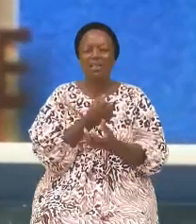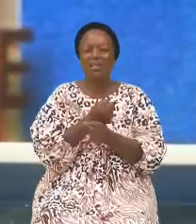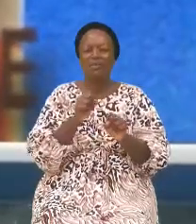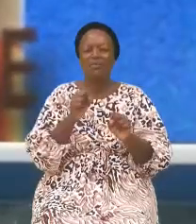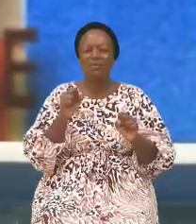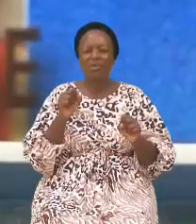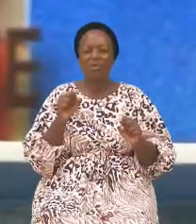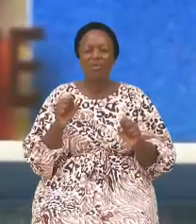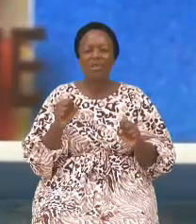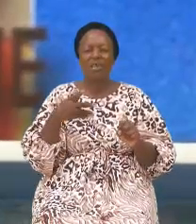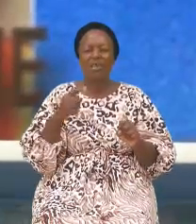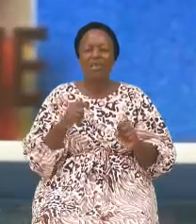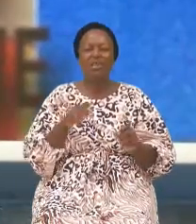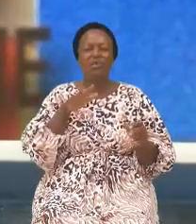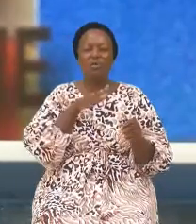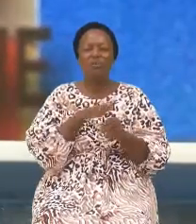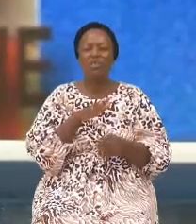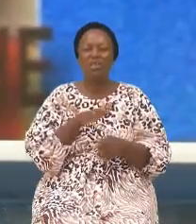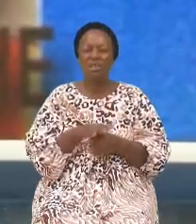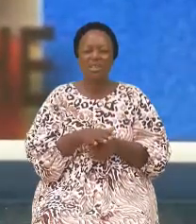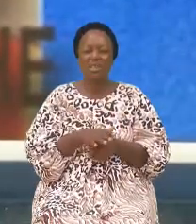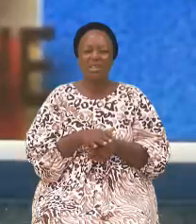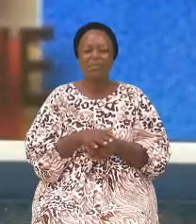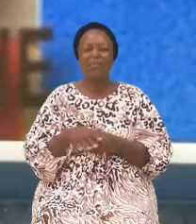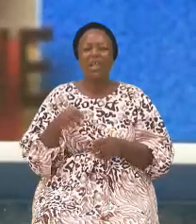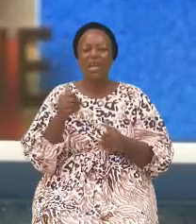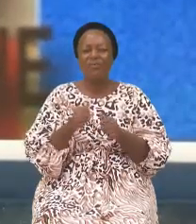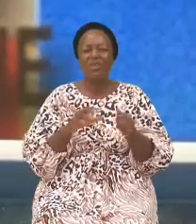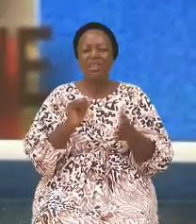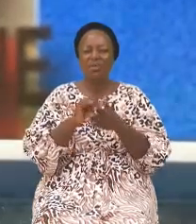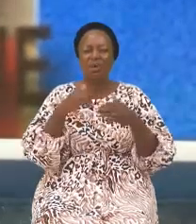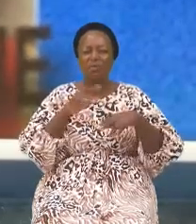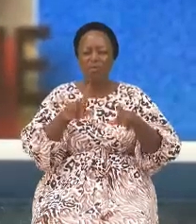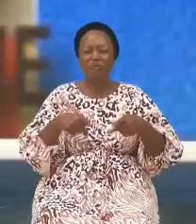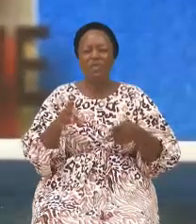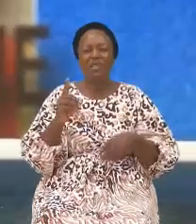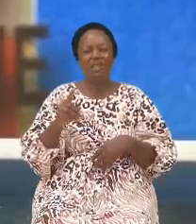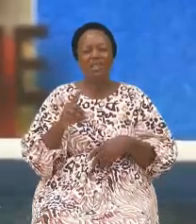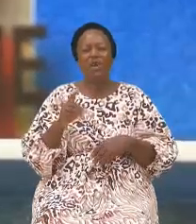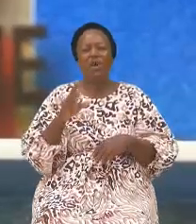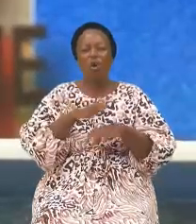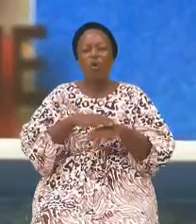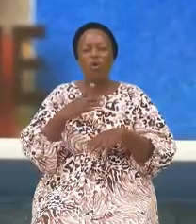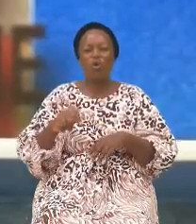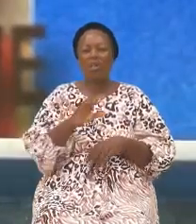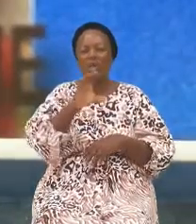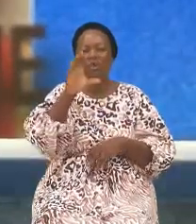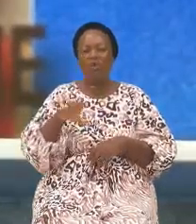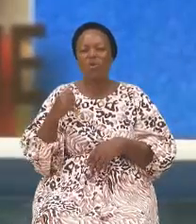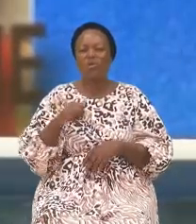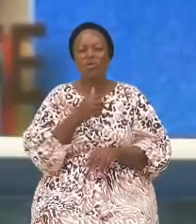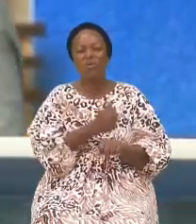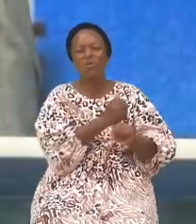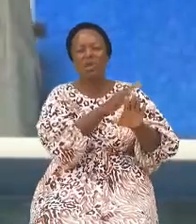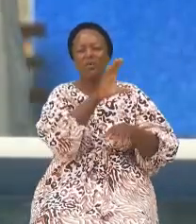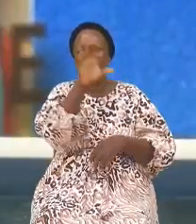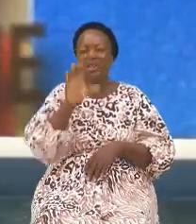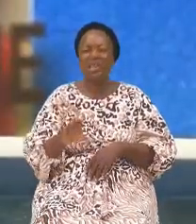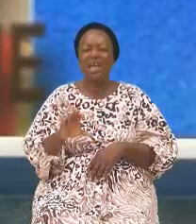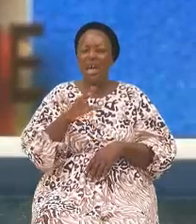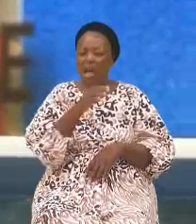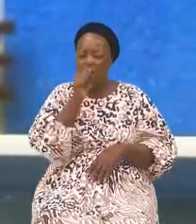sacrifice and the supply, the salvation, the sufficiency, everything you have